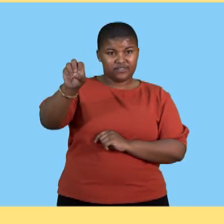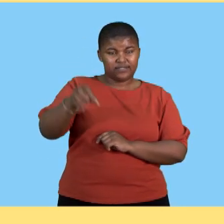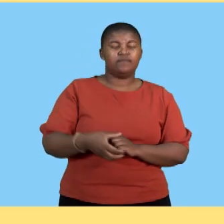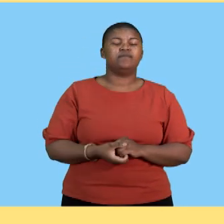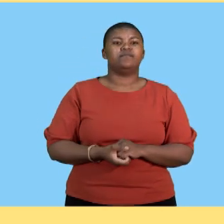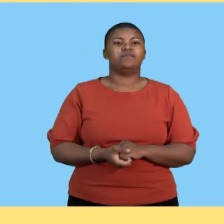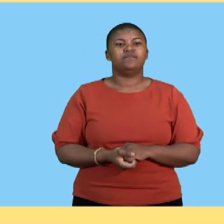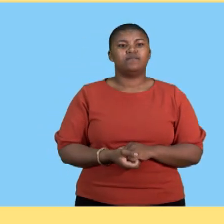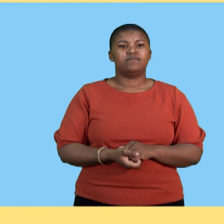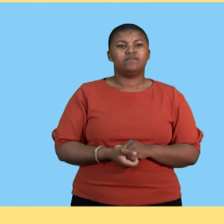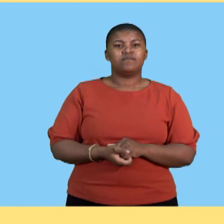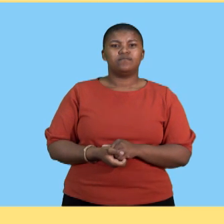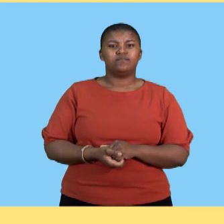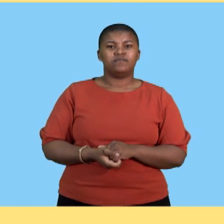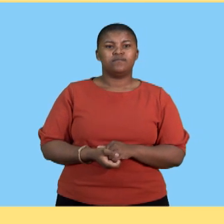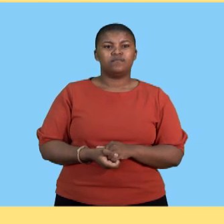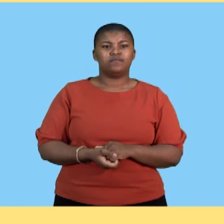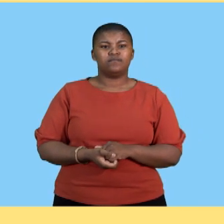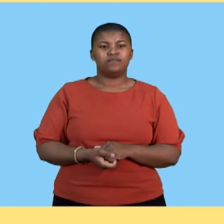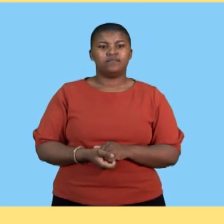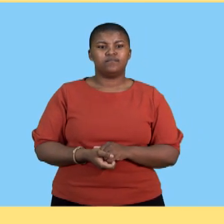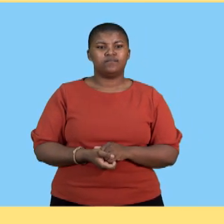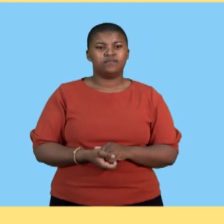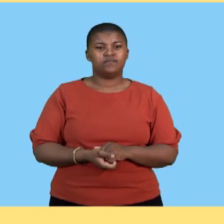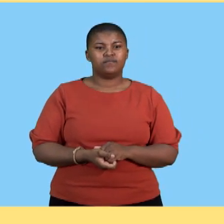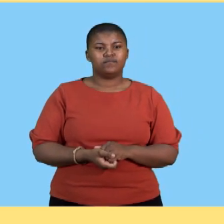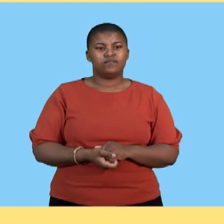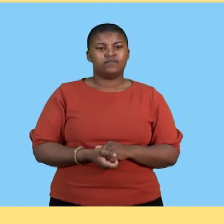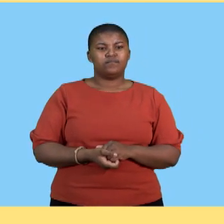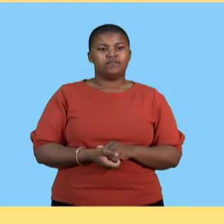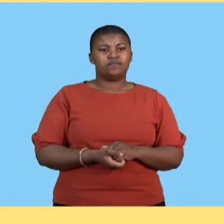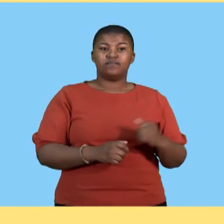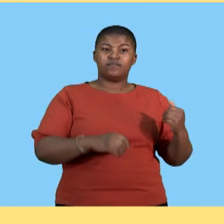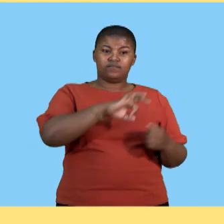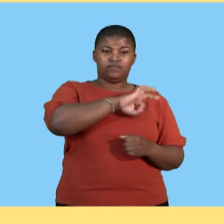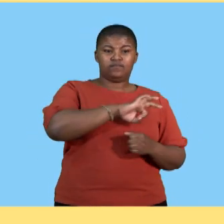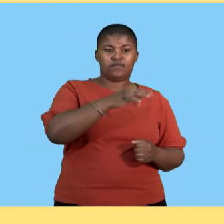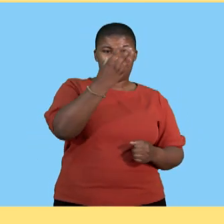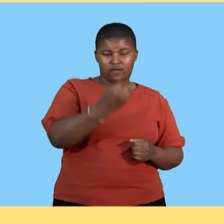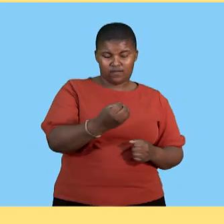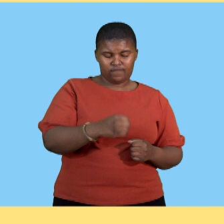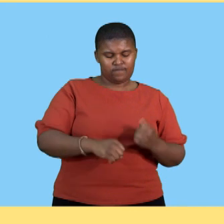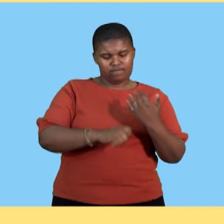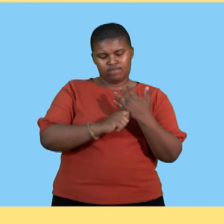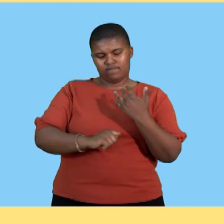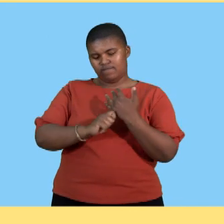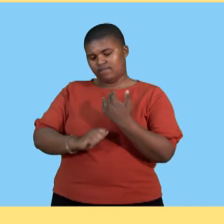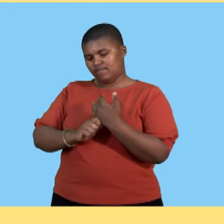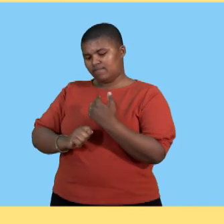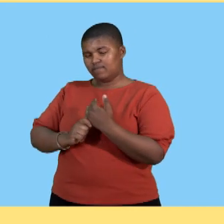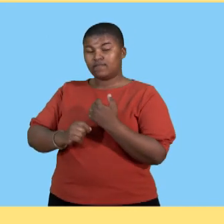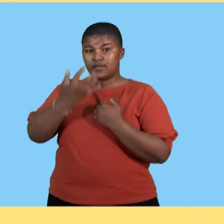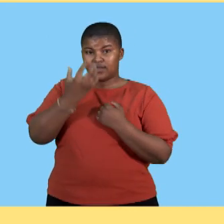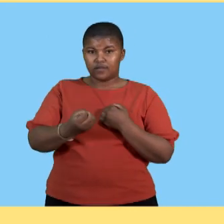96,750. Then gross salary. Then I have deductions. When I am preparing my